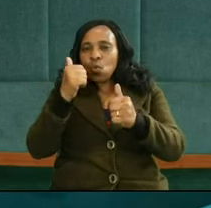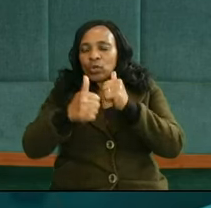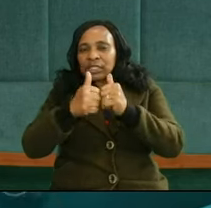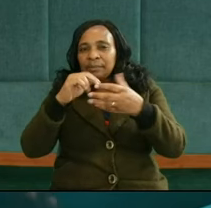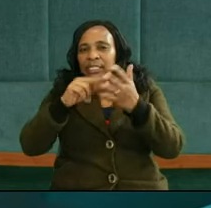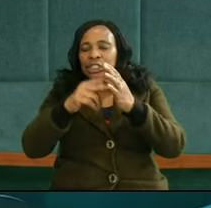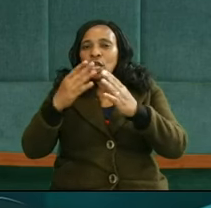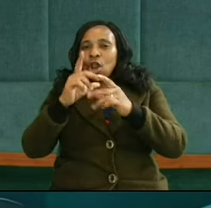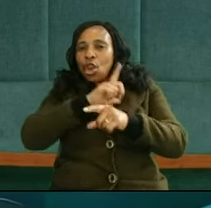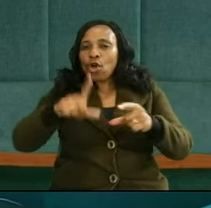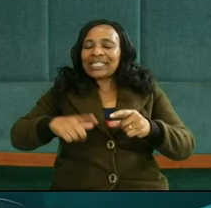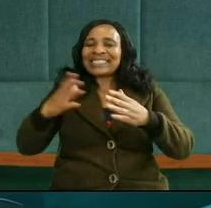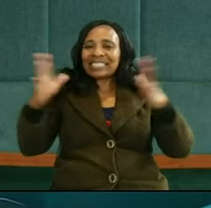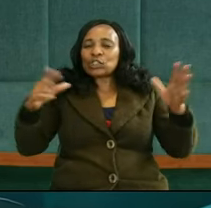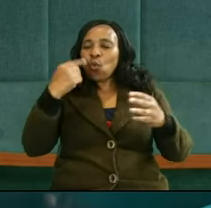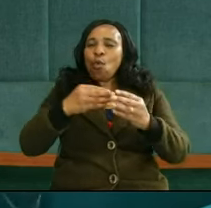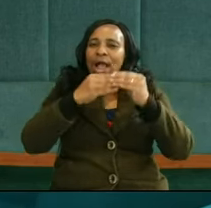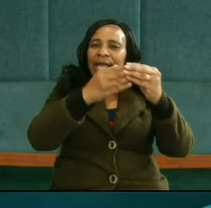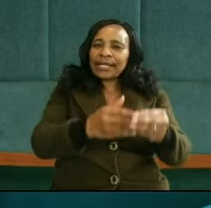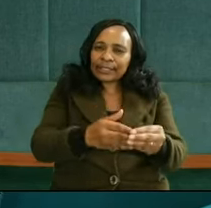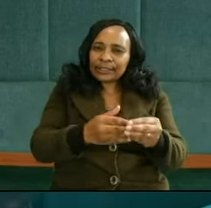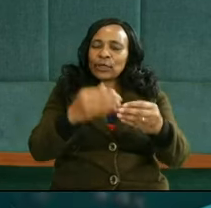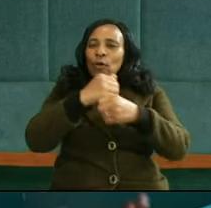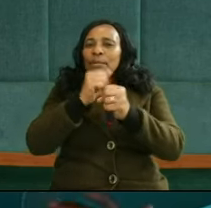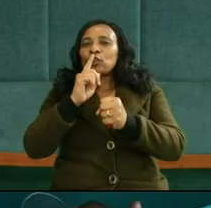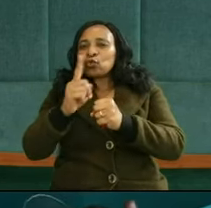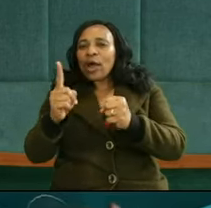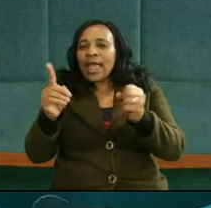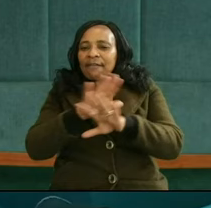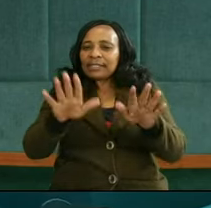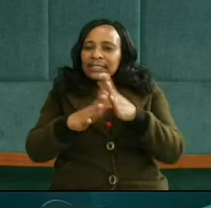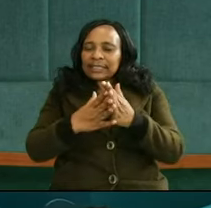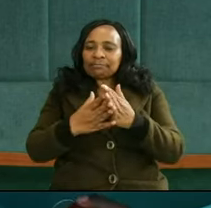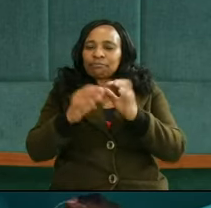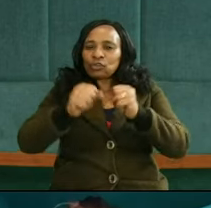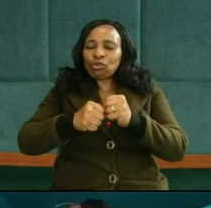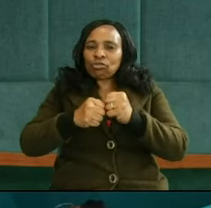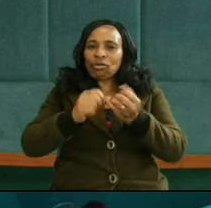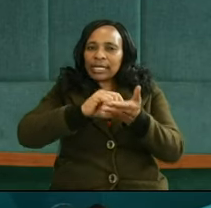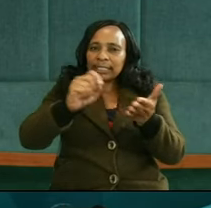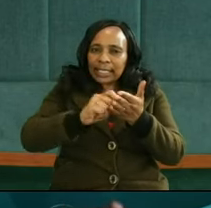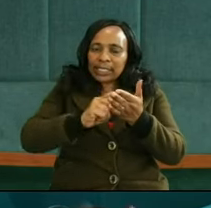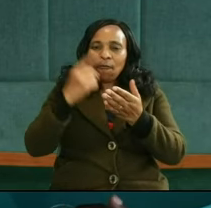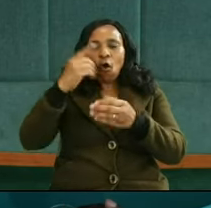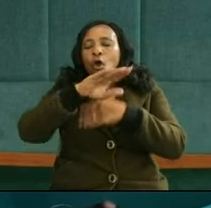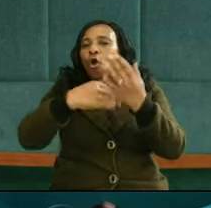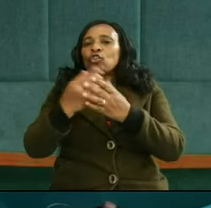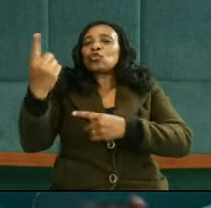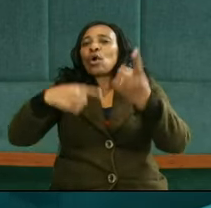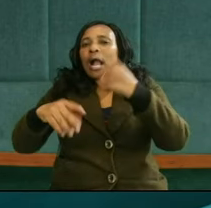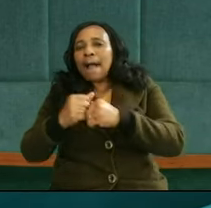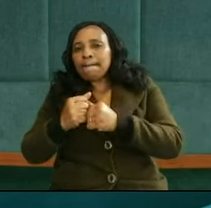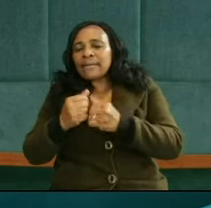who guided its writing, who ensured that its record is put down for the many of us that will come to live later, that